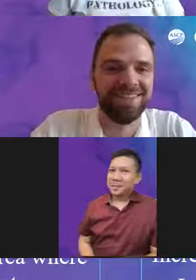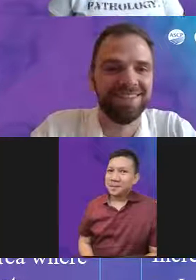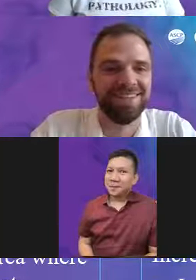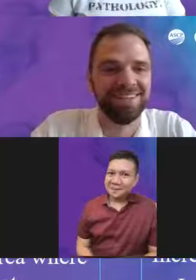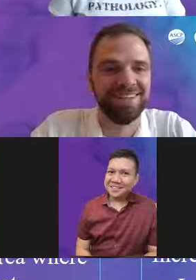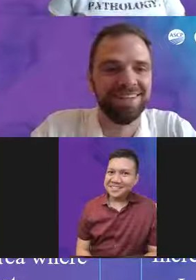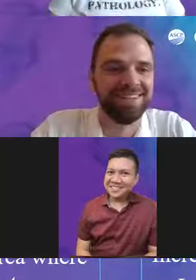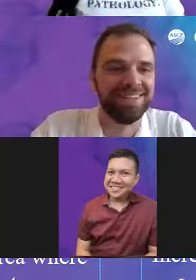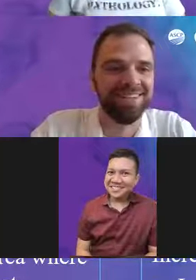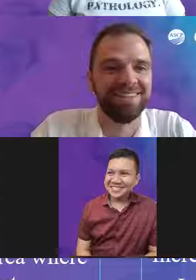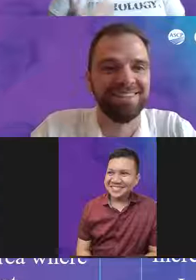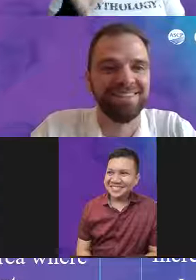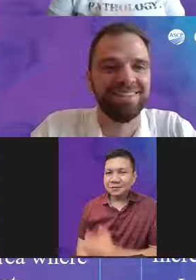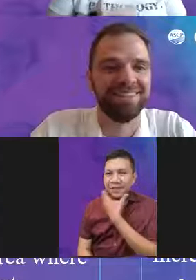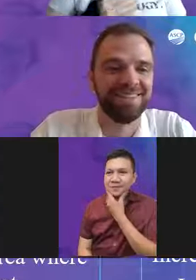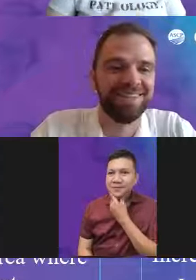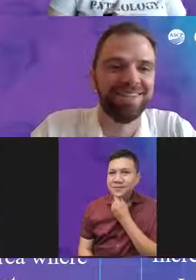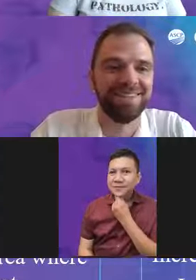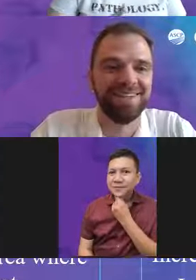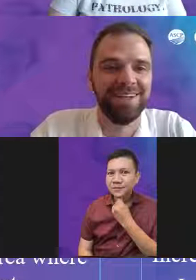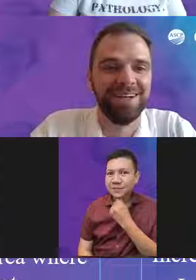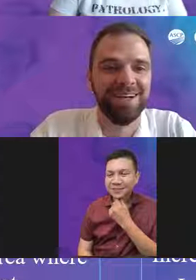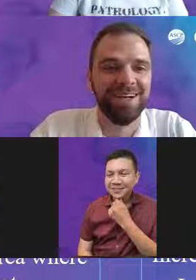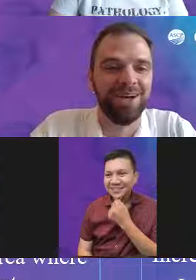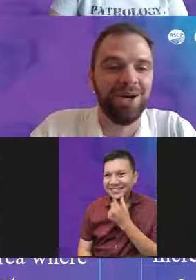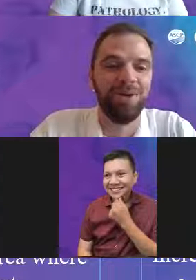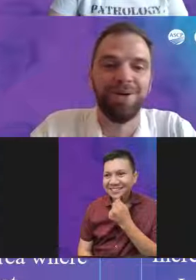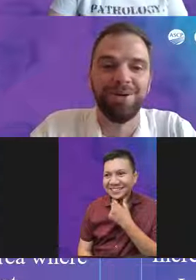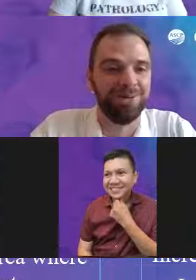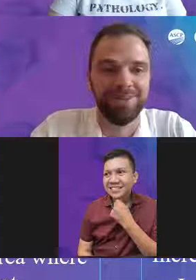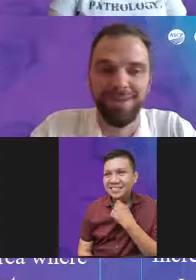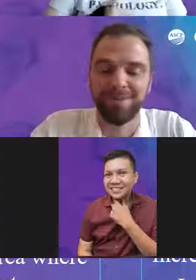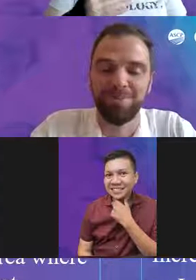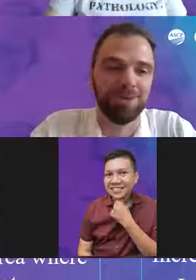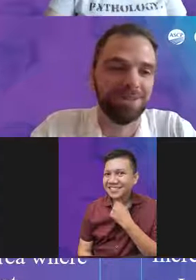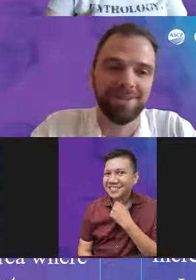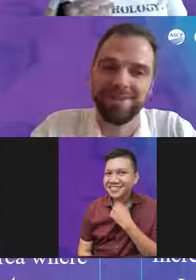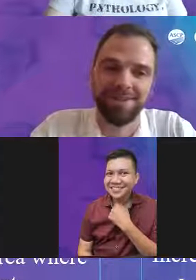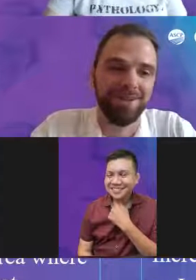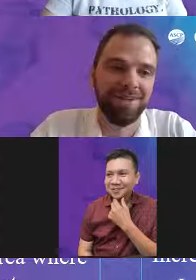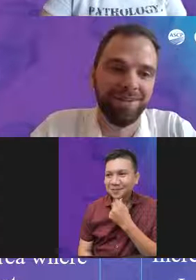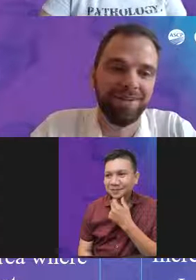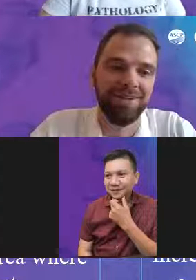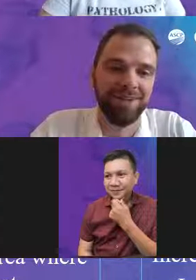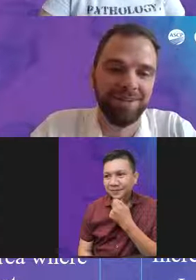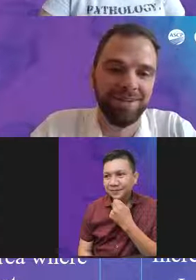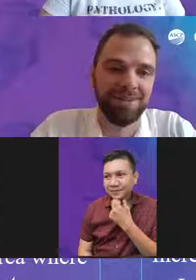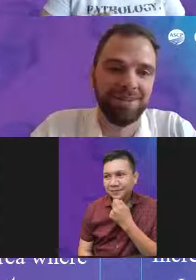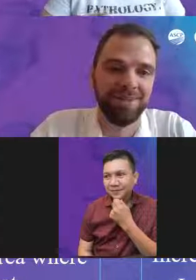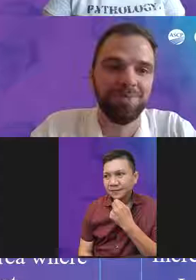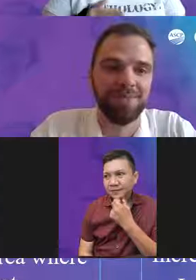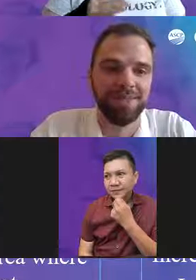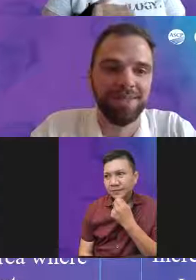I'm sorry, we need to rein it back, but I tell my students this kind of stuff. It's important because they need to know, you